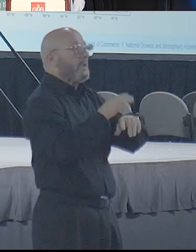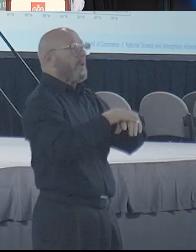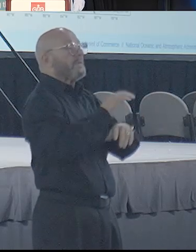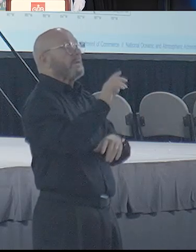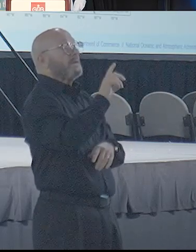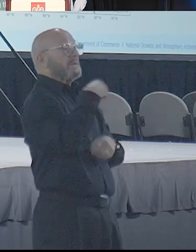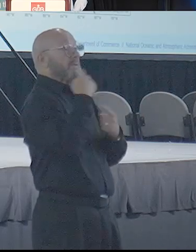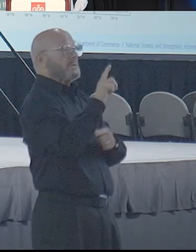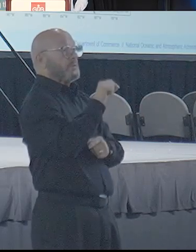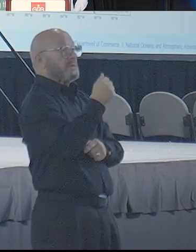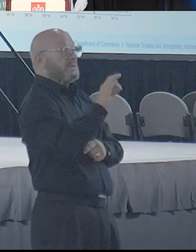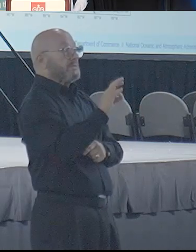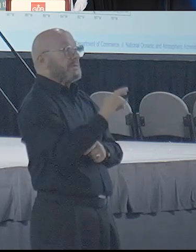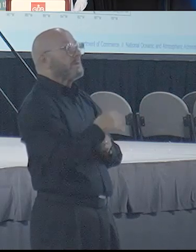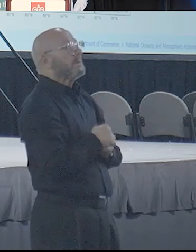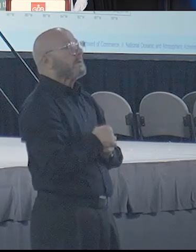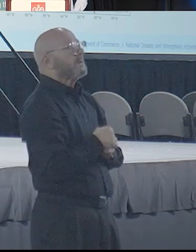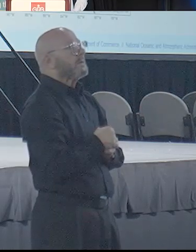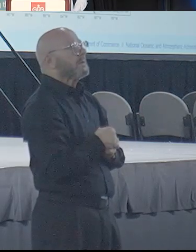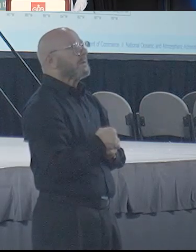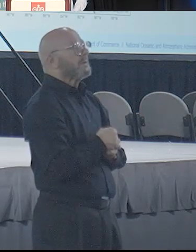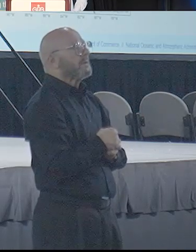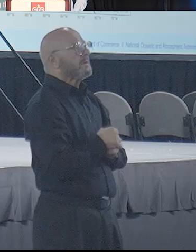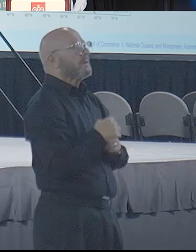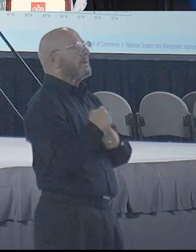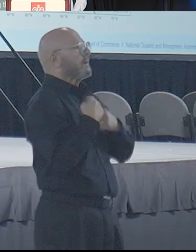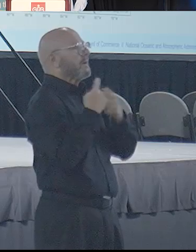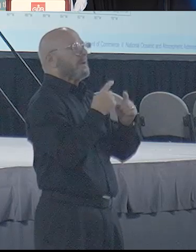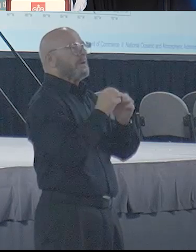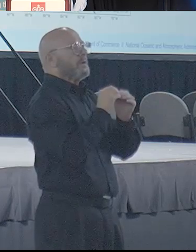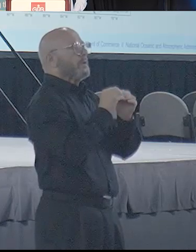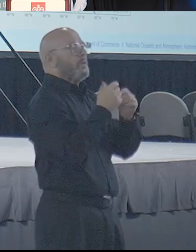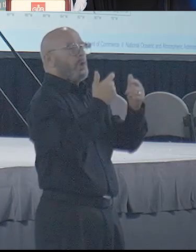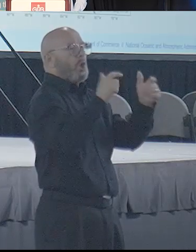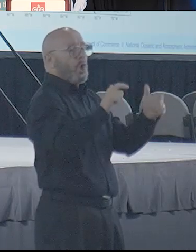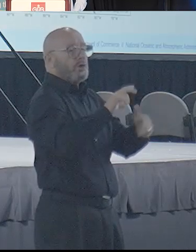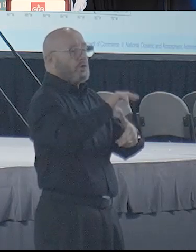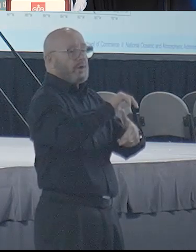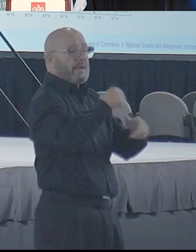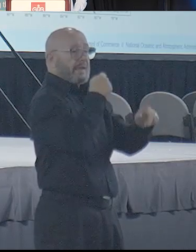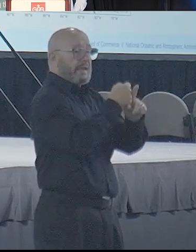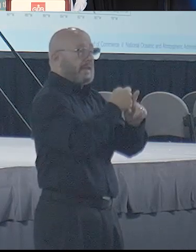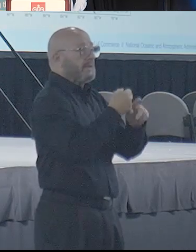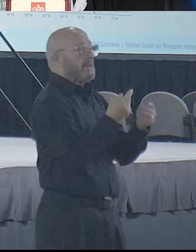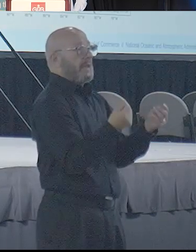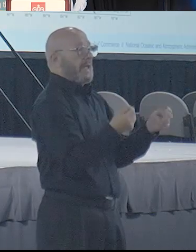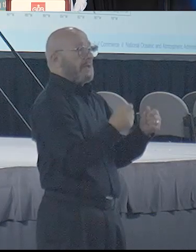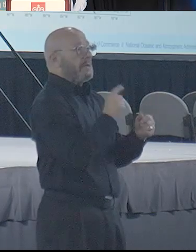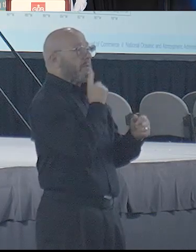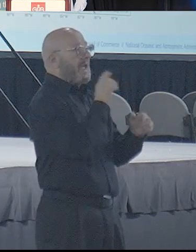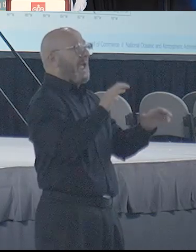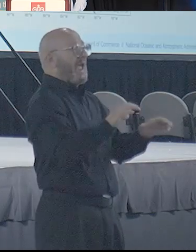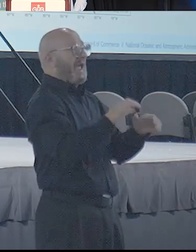Since then, we've just seen more and more major hurricanes making landfall. So it's been a really, really active